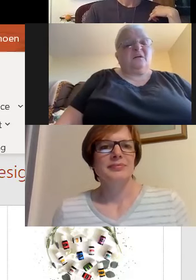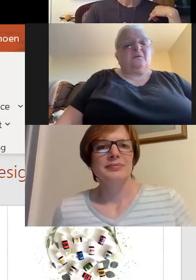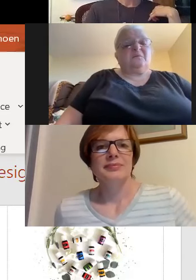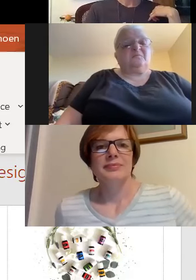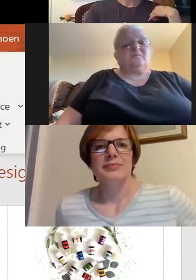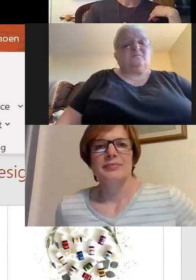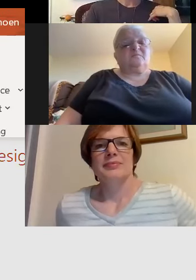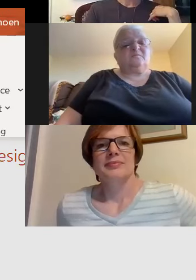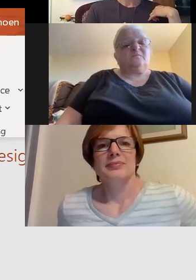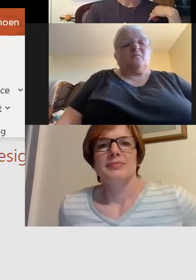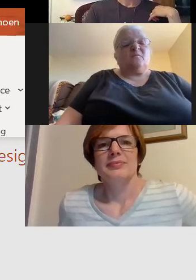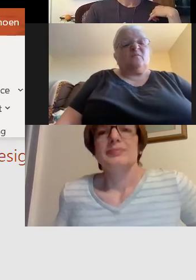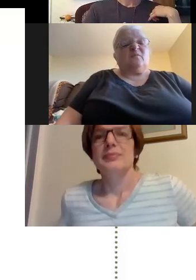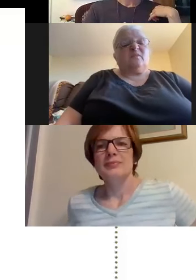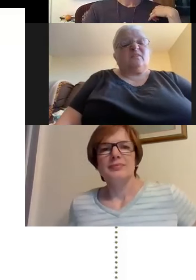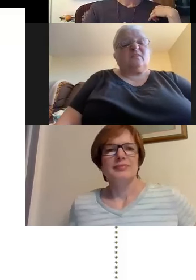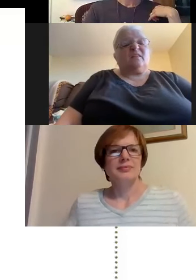So,